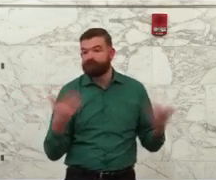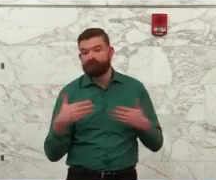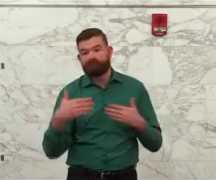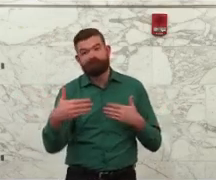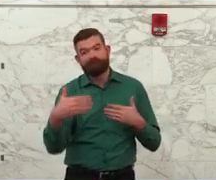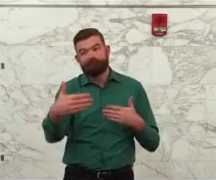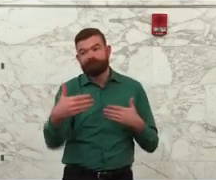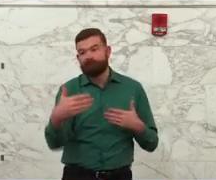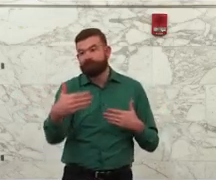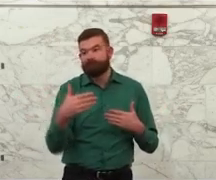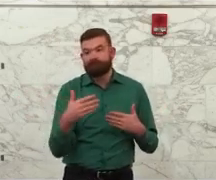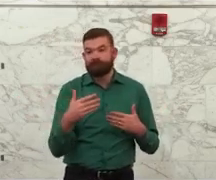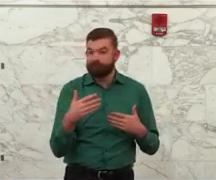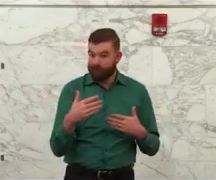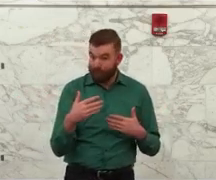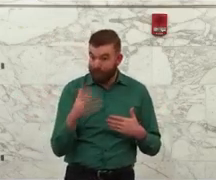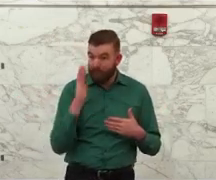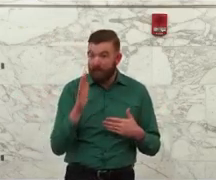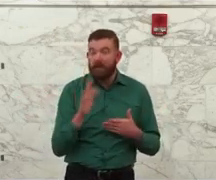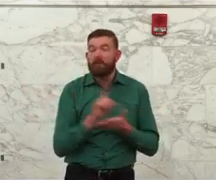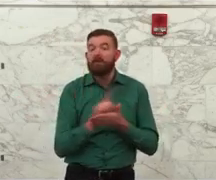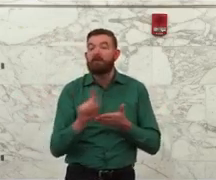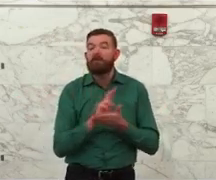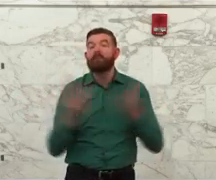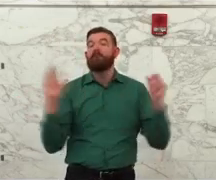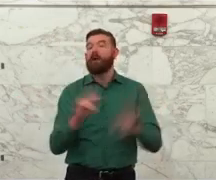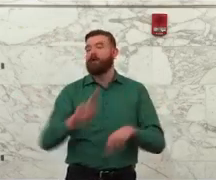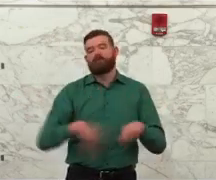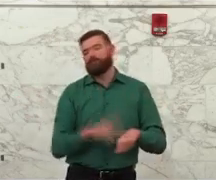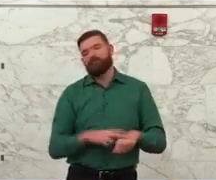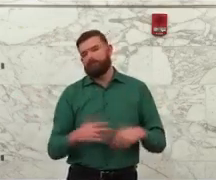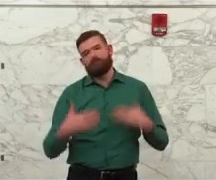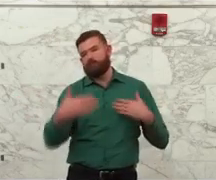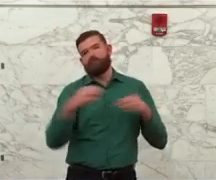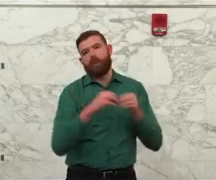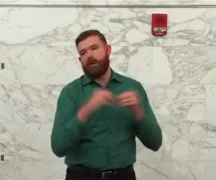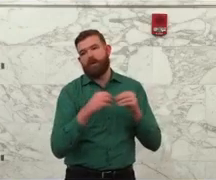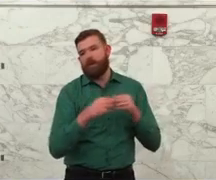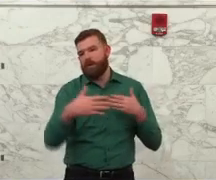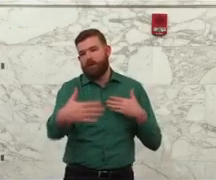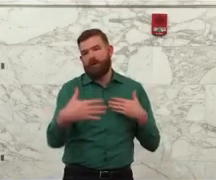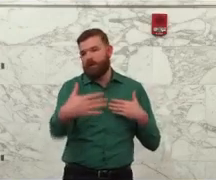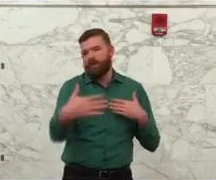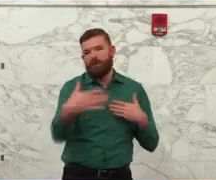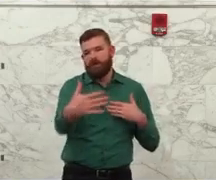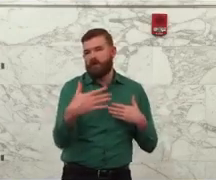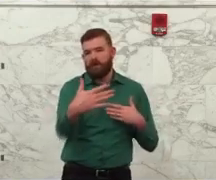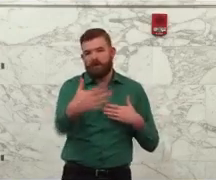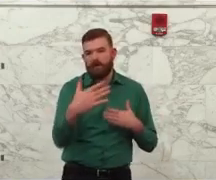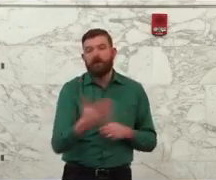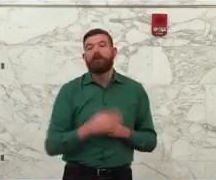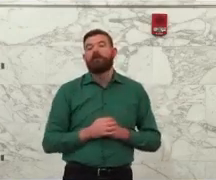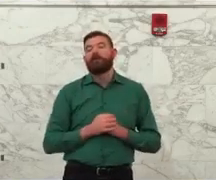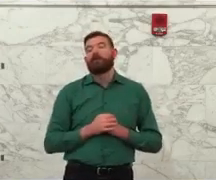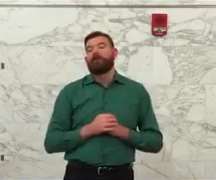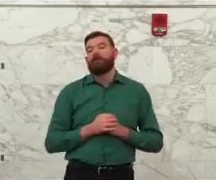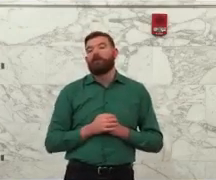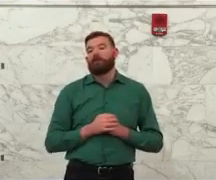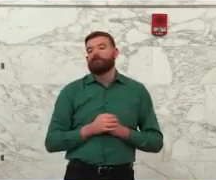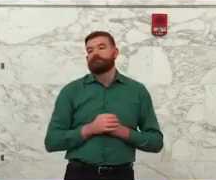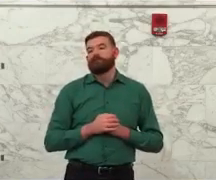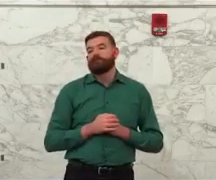these restrictions, we can't flatten the curve and break the back of this. In fact, one of the things about flattening the curve, which Judy reminded us yesterday, we